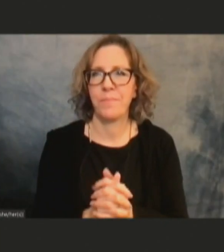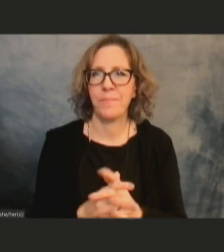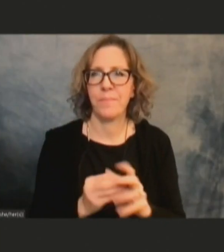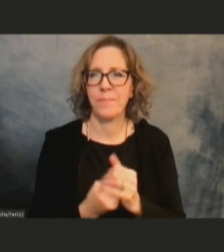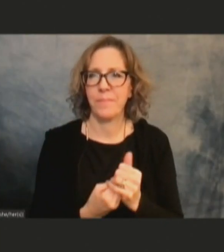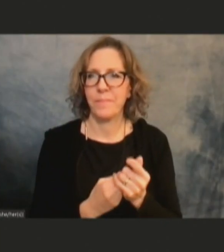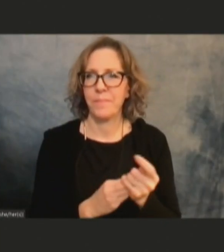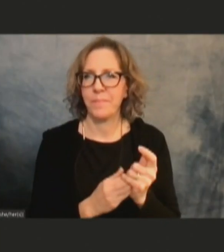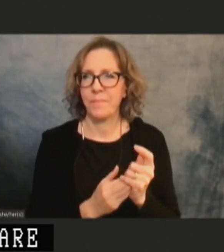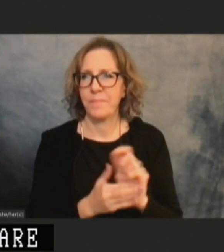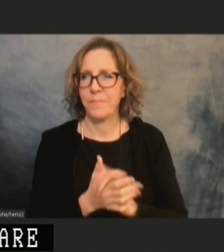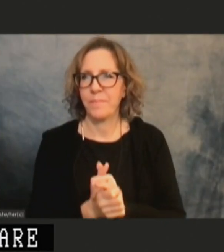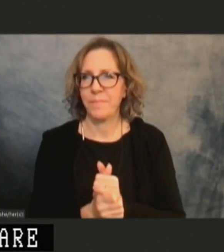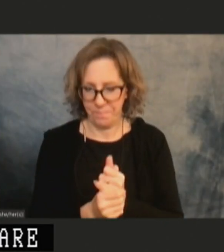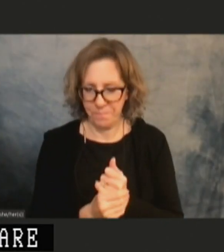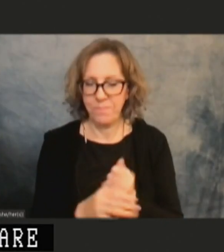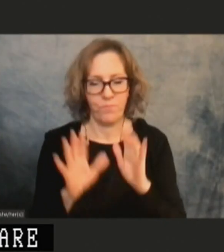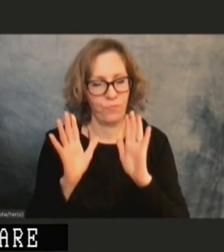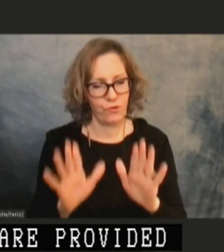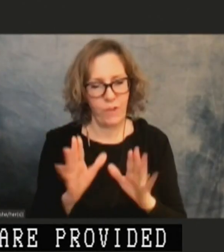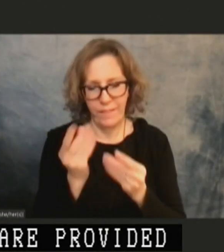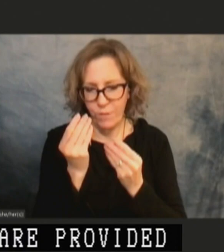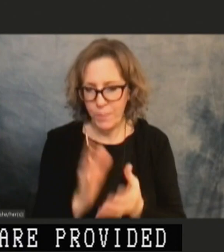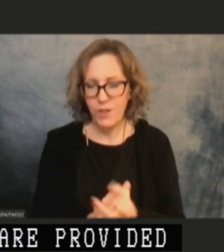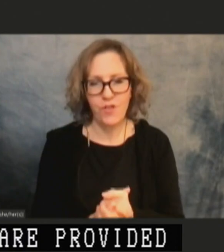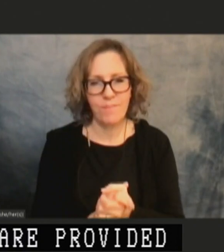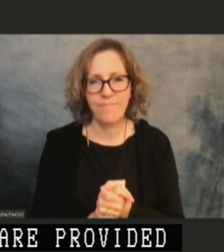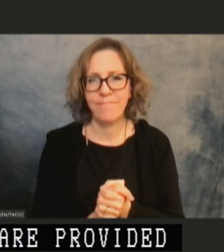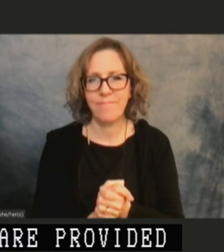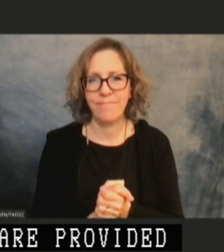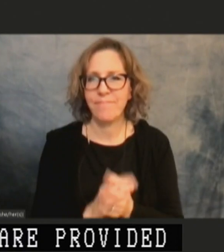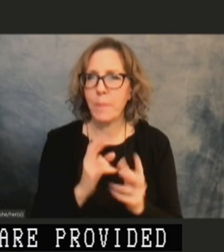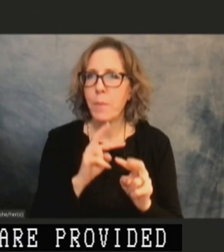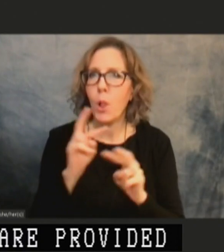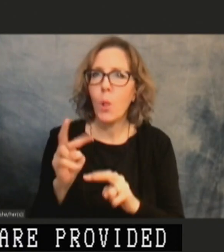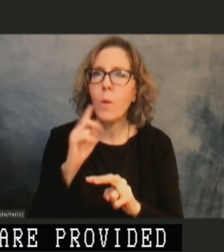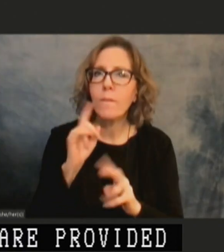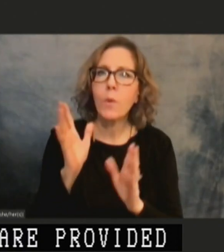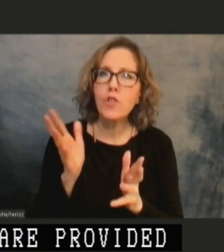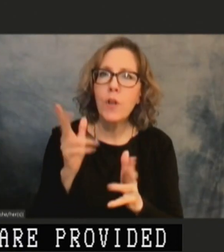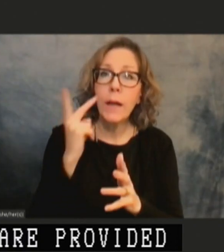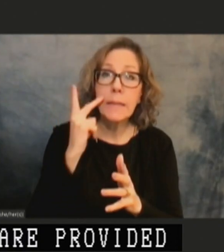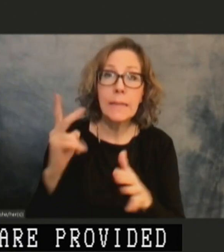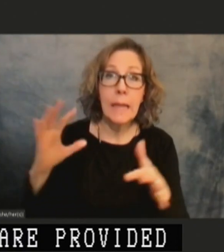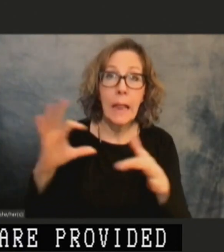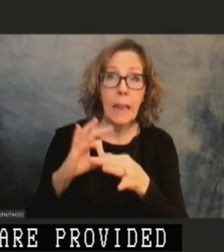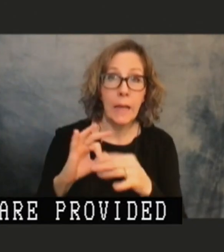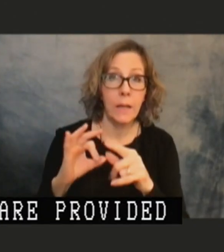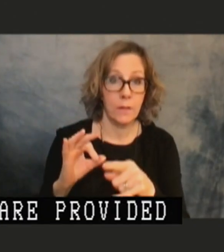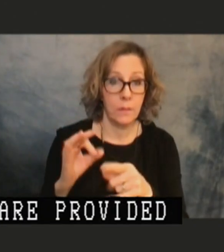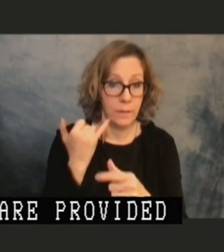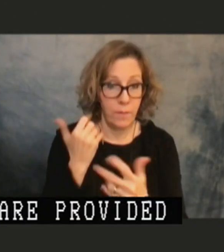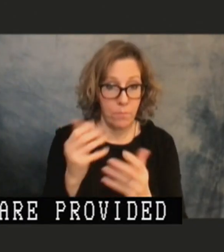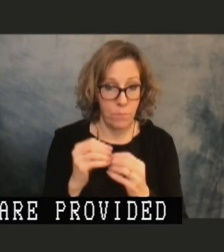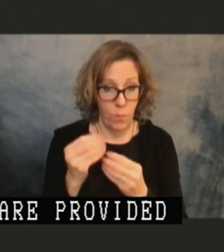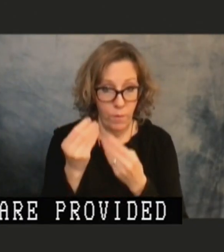Great information. And check the chat for the links to